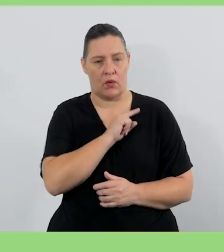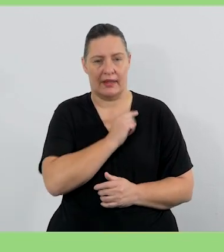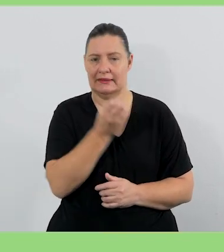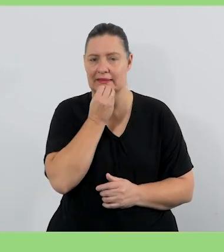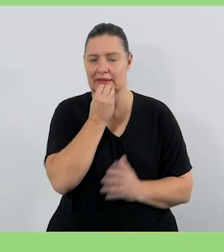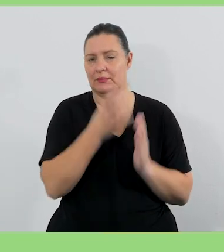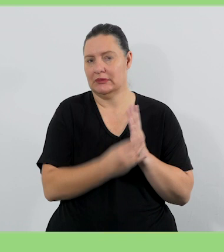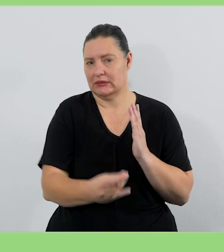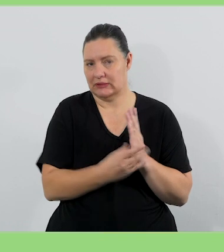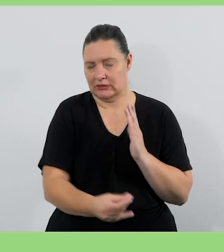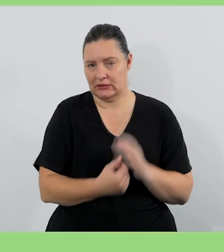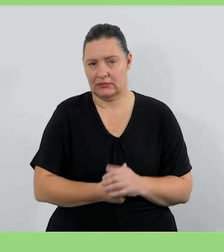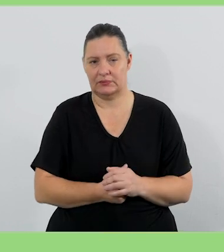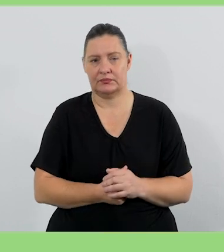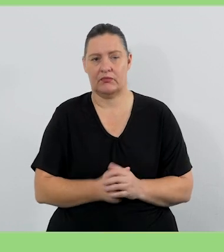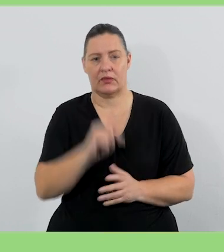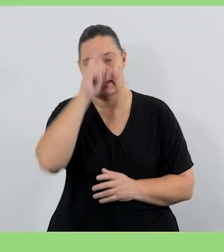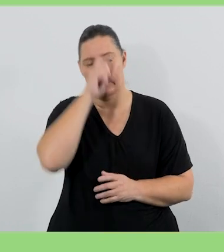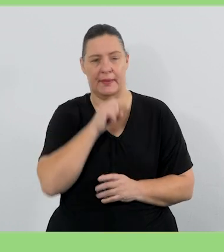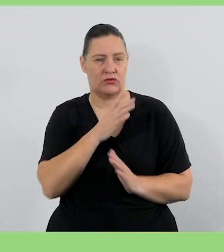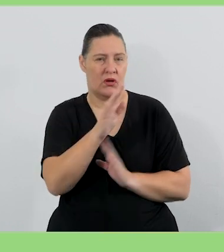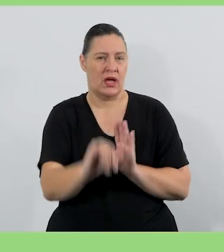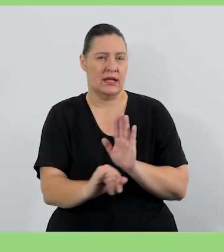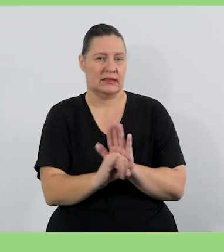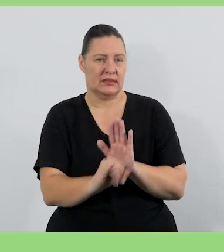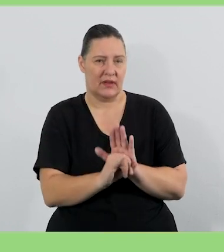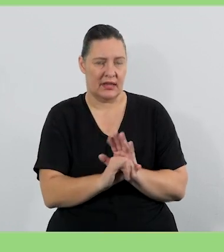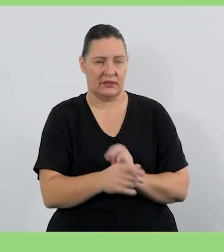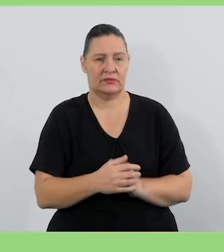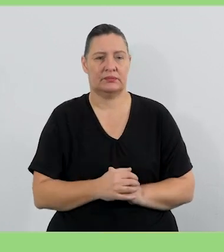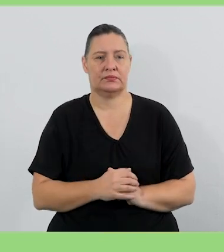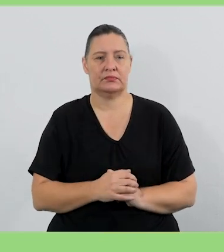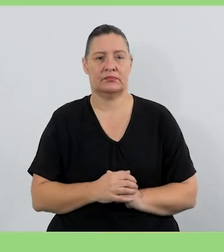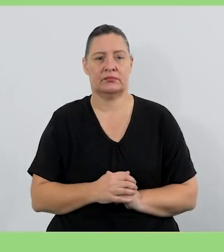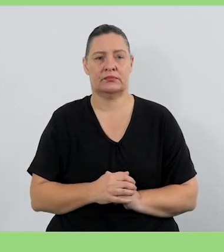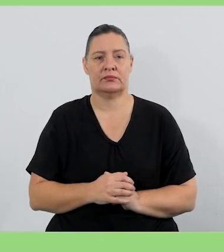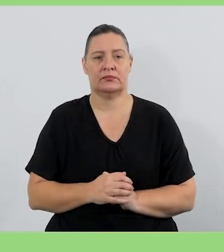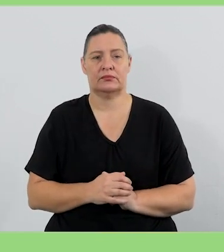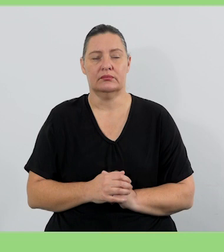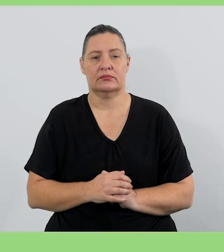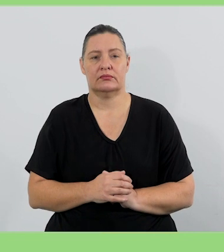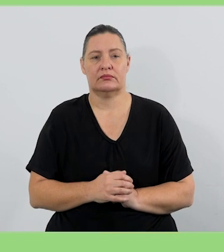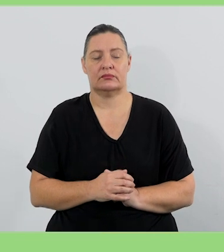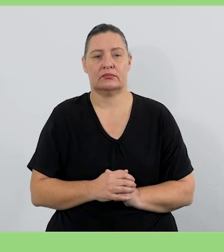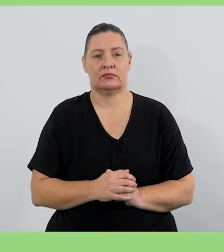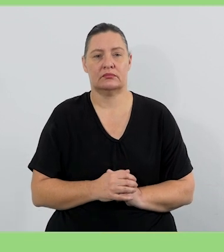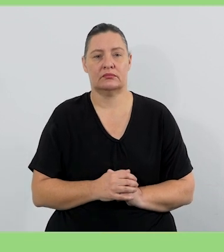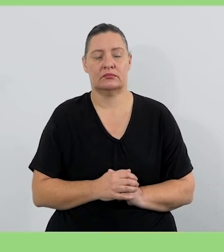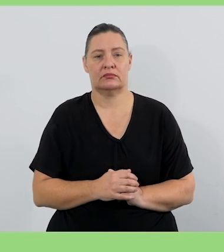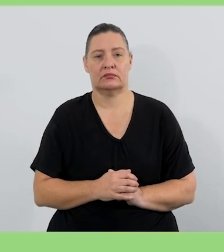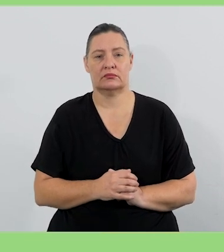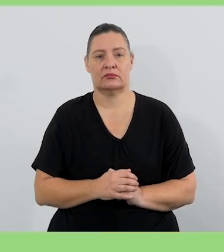because they are eating flesh, right? Now let us go into the picture and identify or try and identify carnivores.